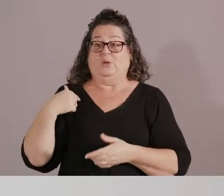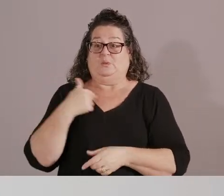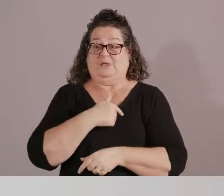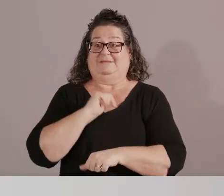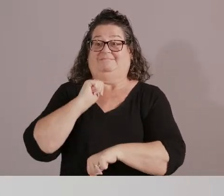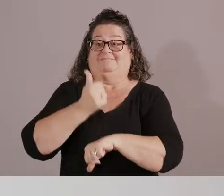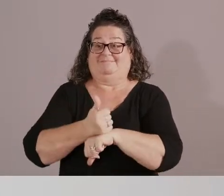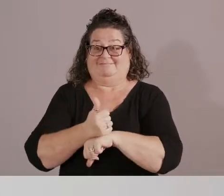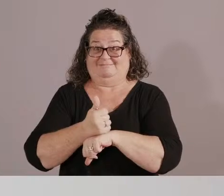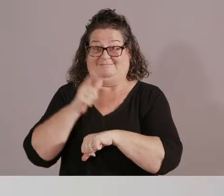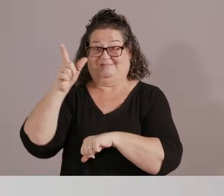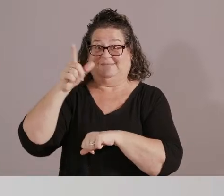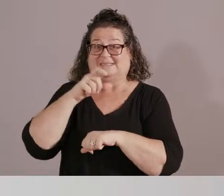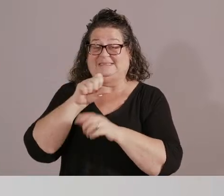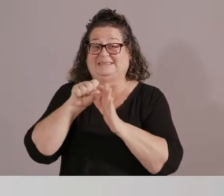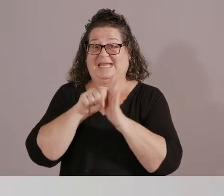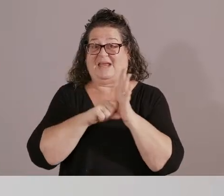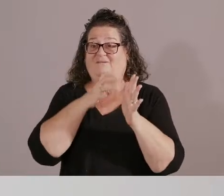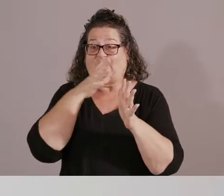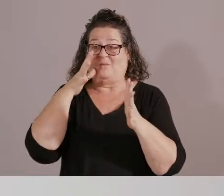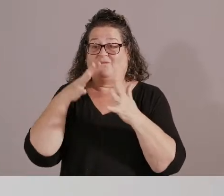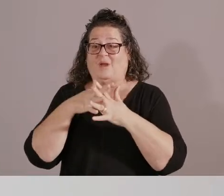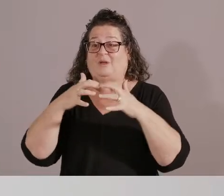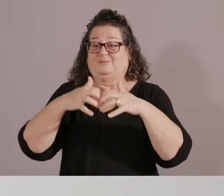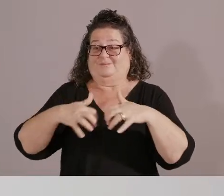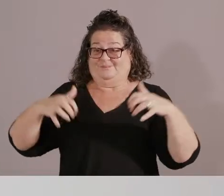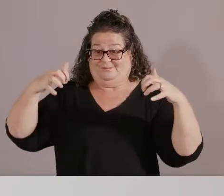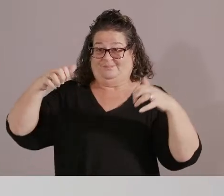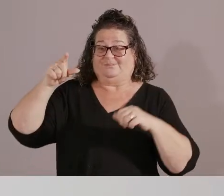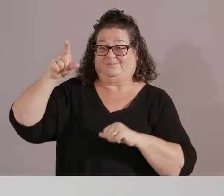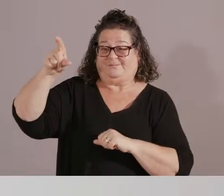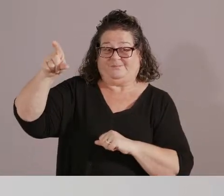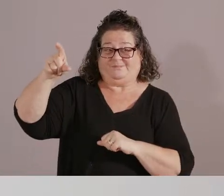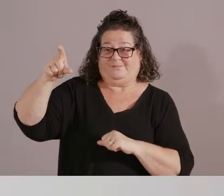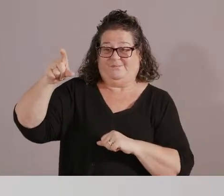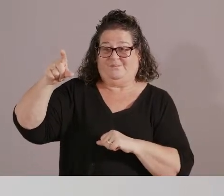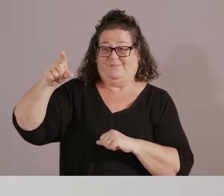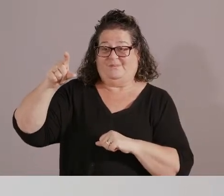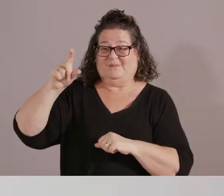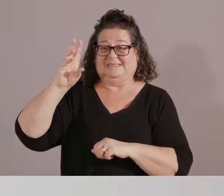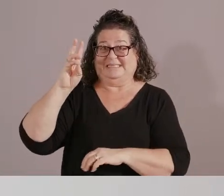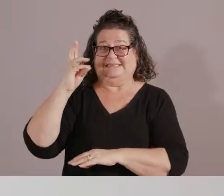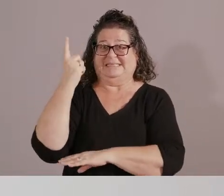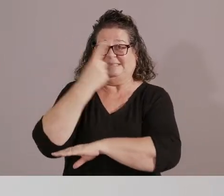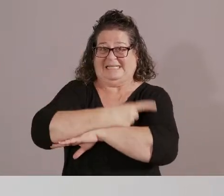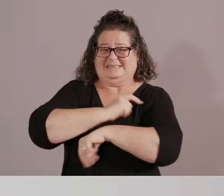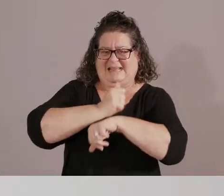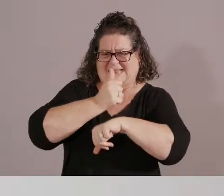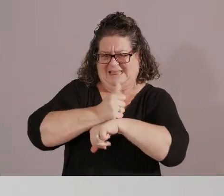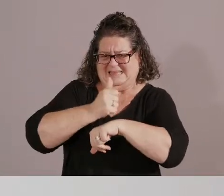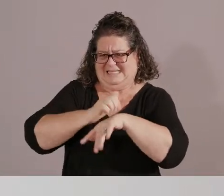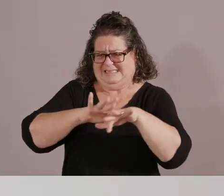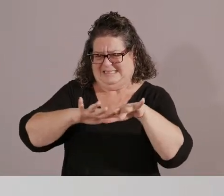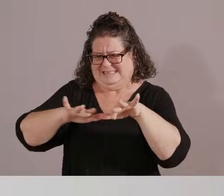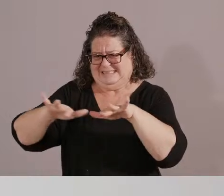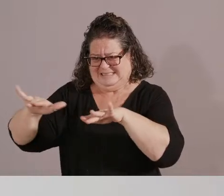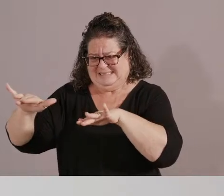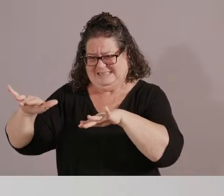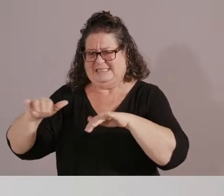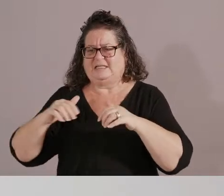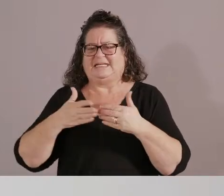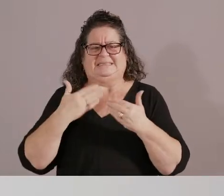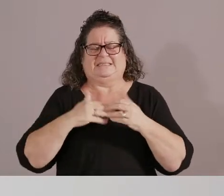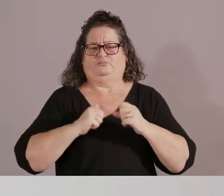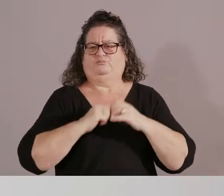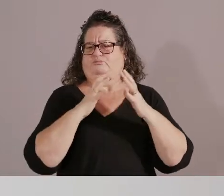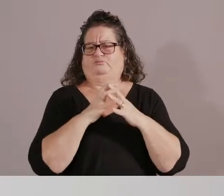vaccine. And you have made a request to the federal government for more doses. What does that look like? I mean, what are you